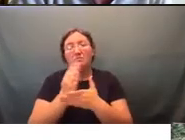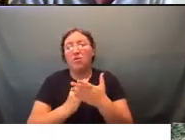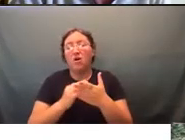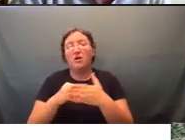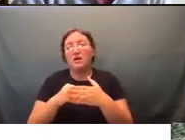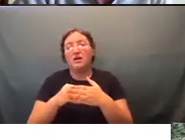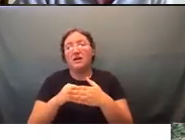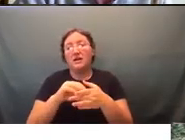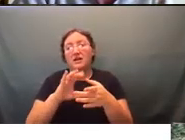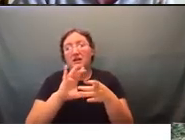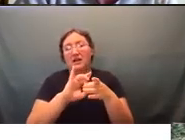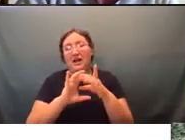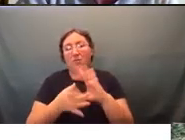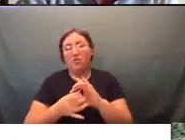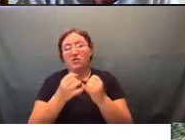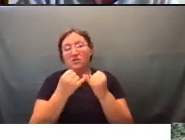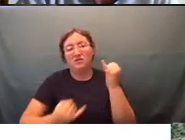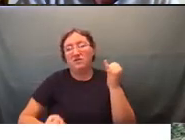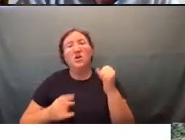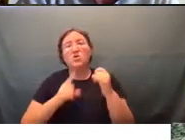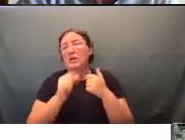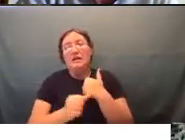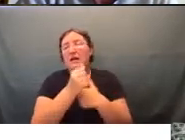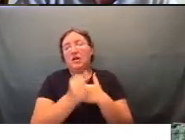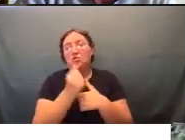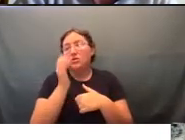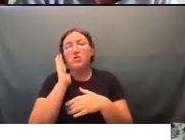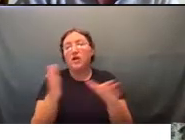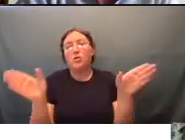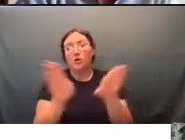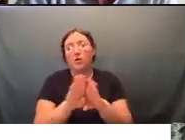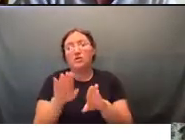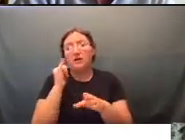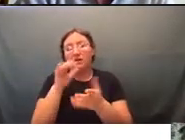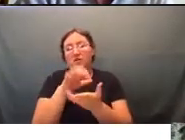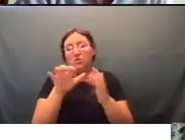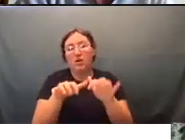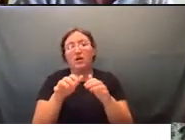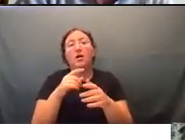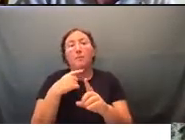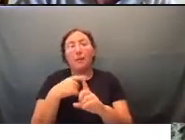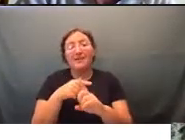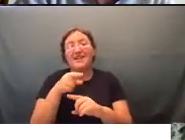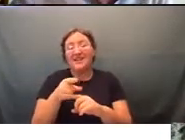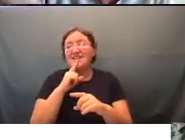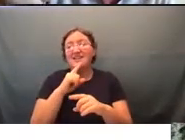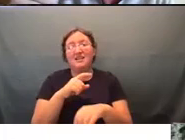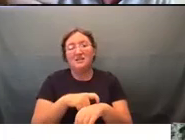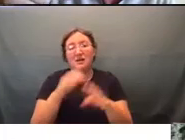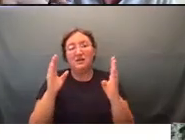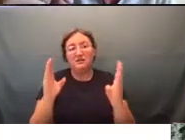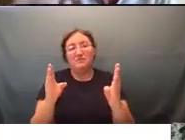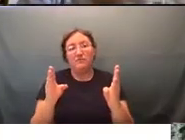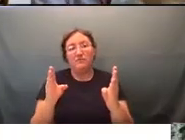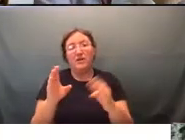cables way more dangerous. And finally, this is 100% a seasonal trail, not this